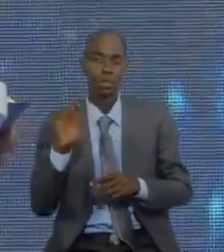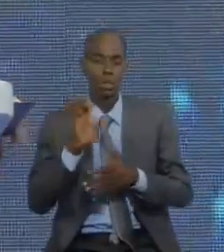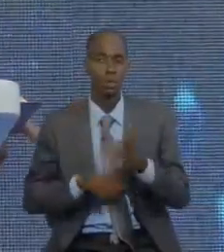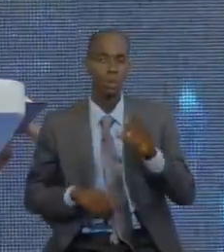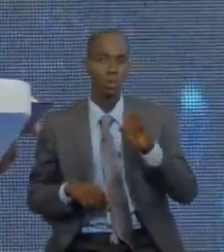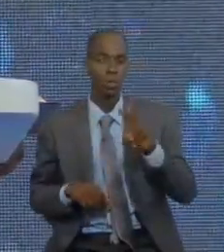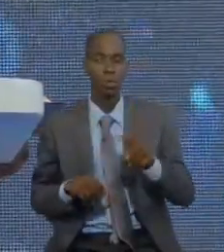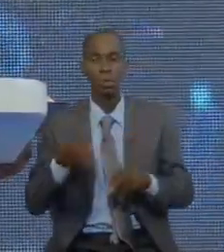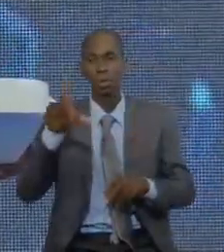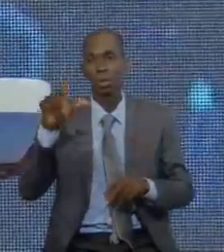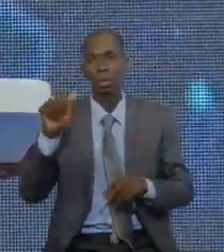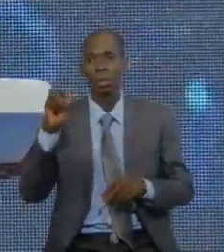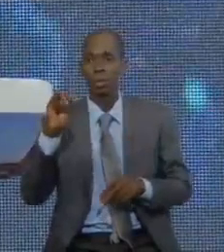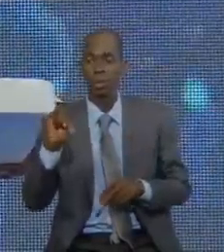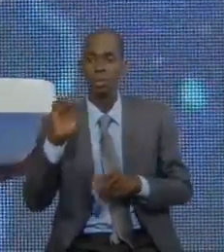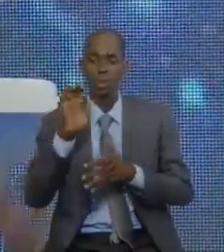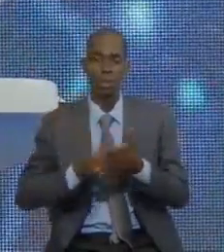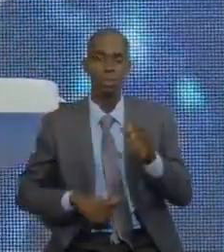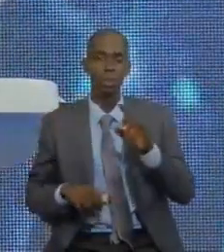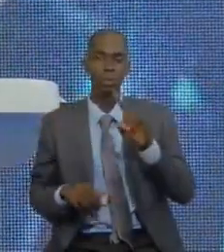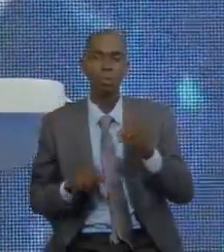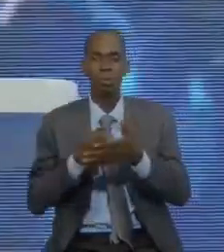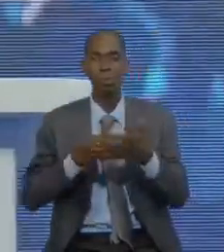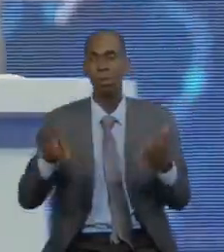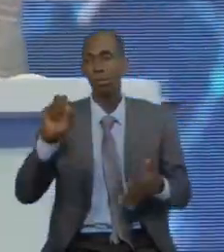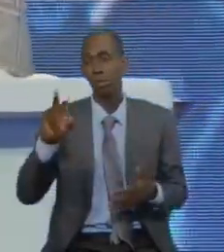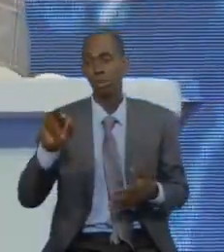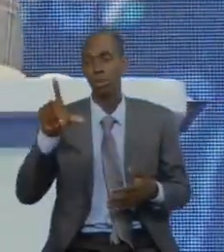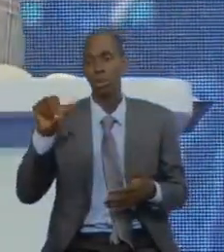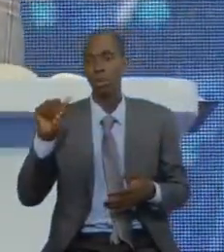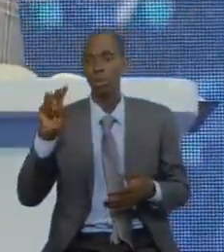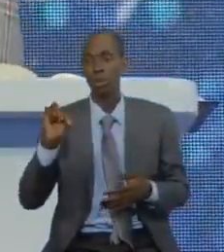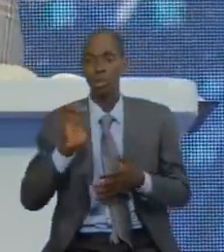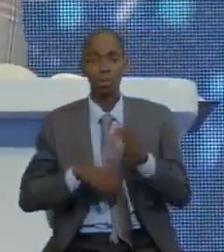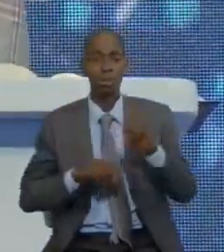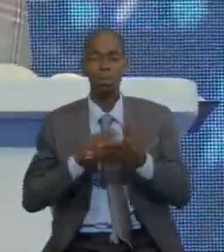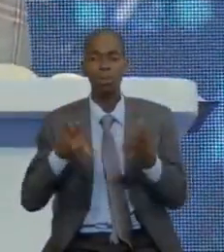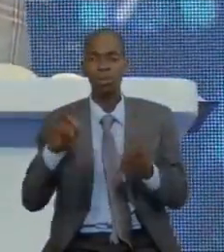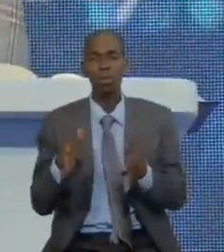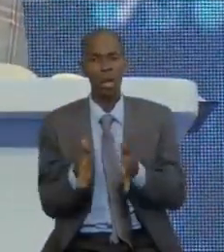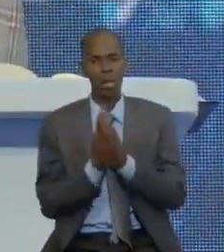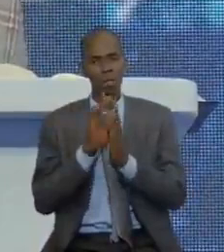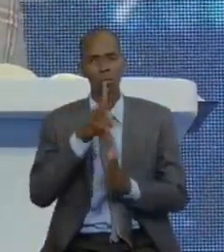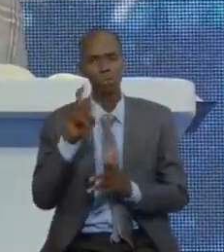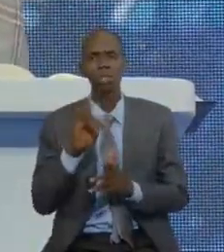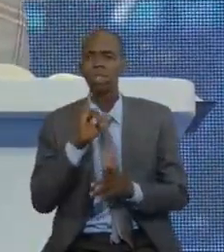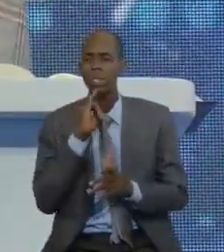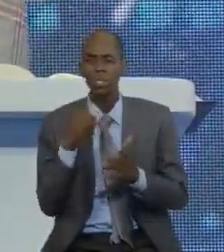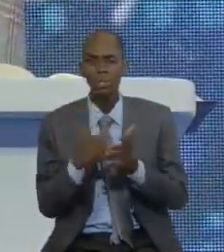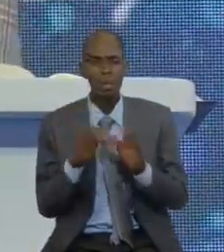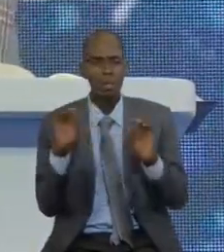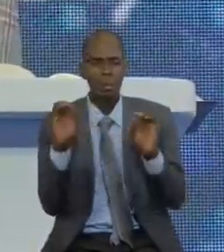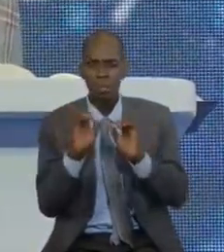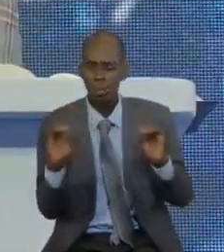Lamentation chapter 1 verse 12 says, is it nothing to you, the pain